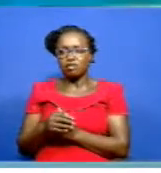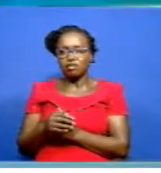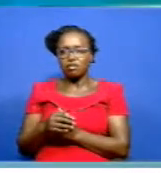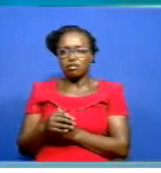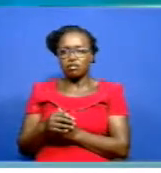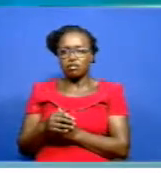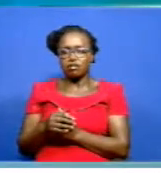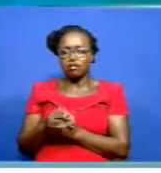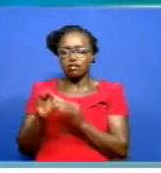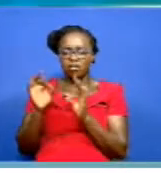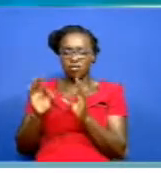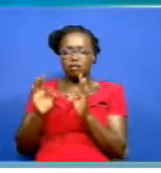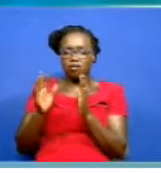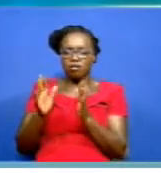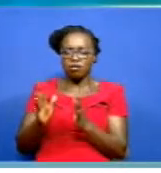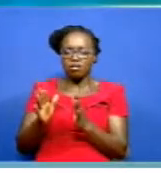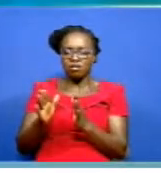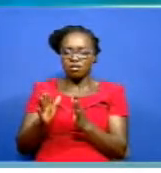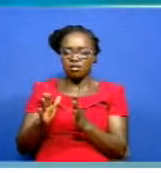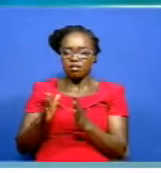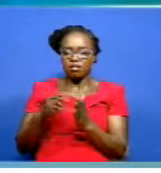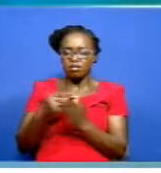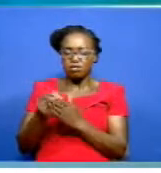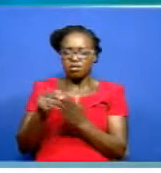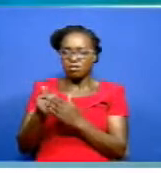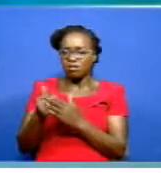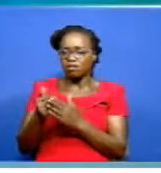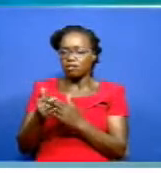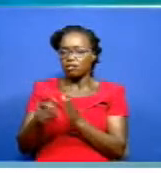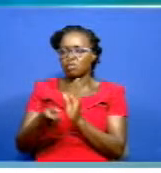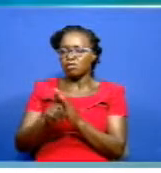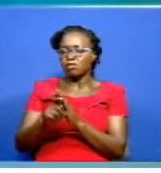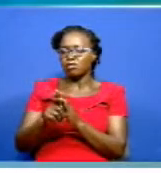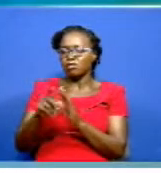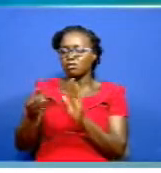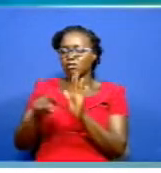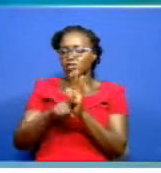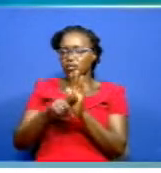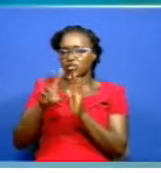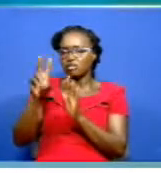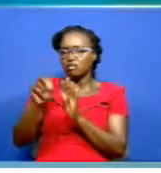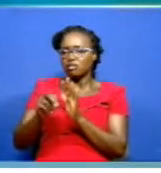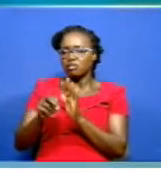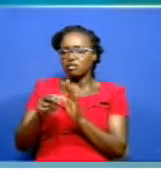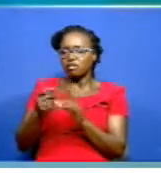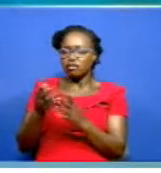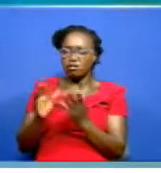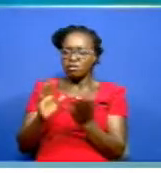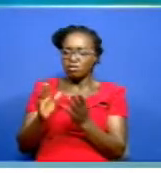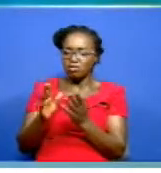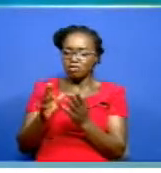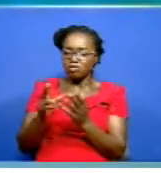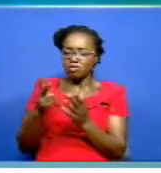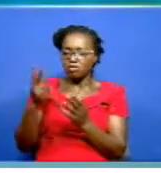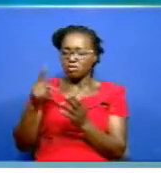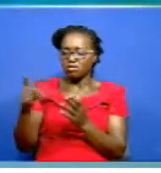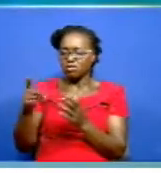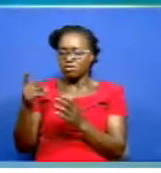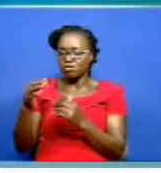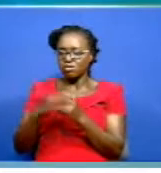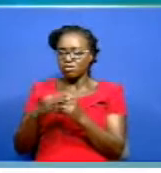The Moderna as well, it requires -20, but the AstraZeneca is 2 to 8, which is in our